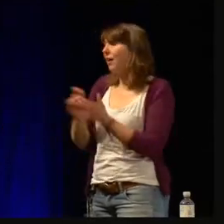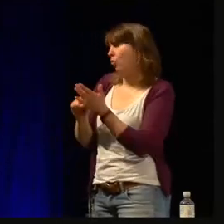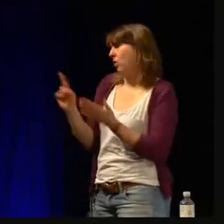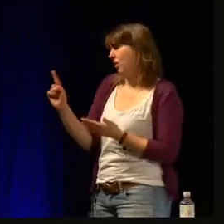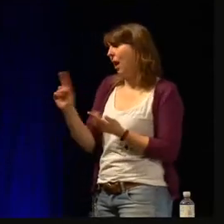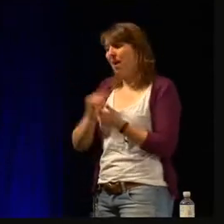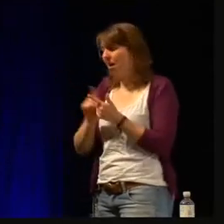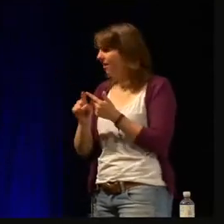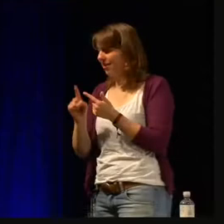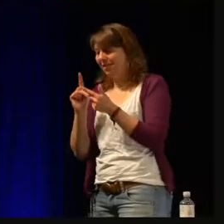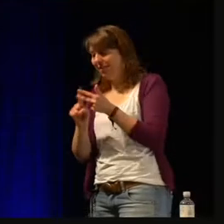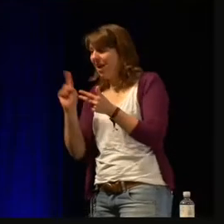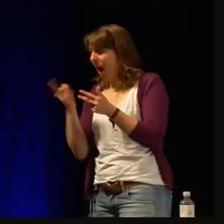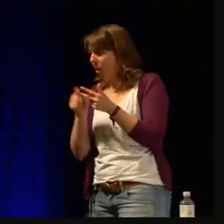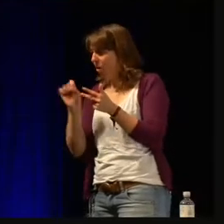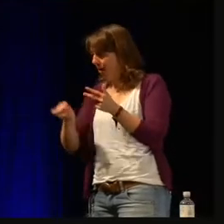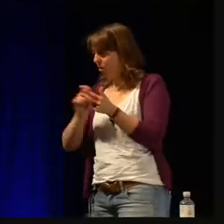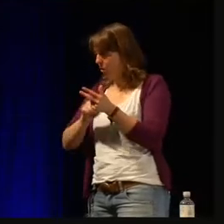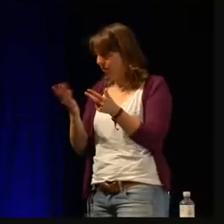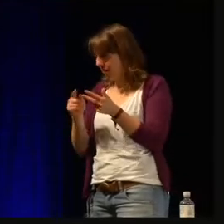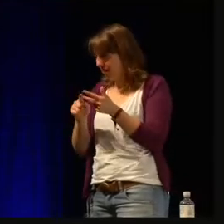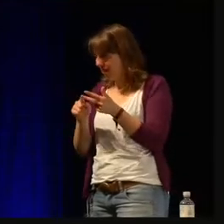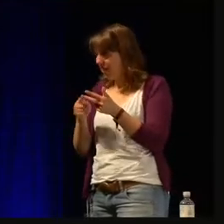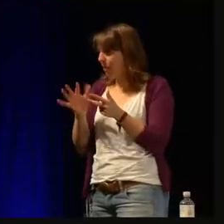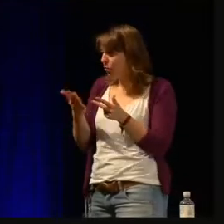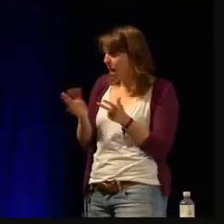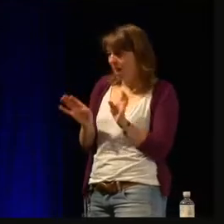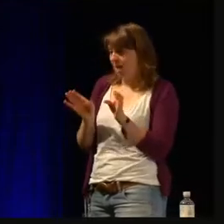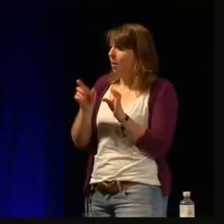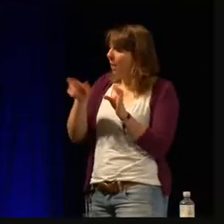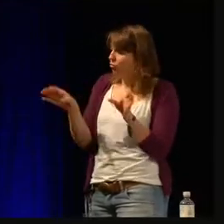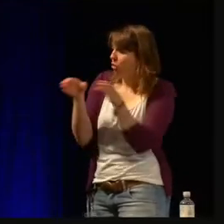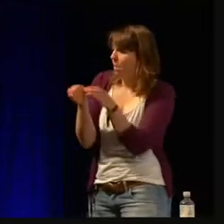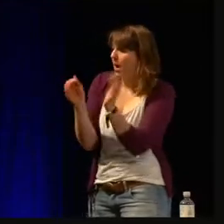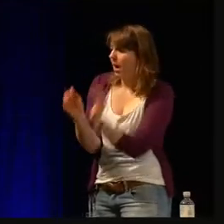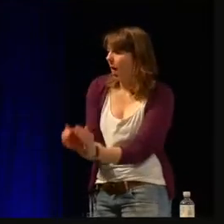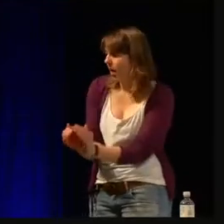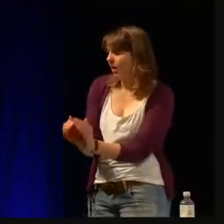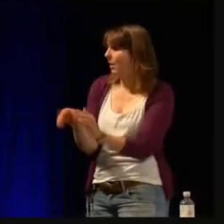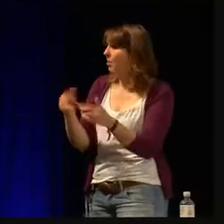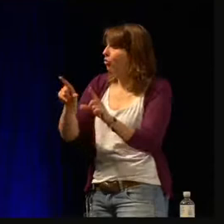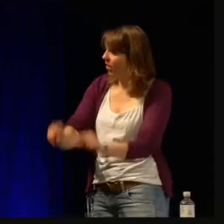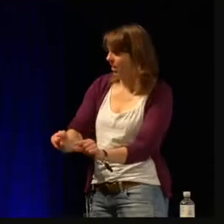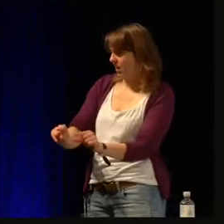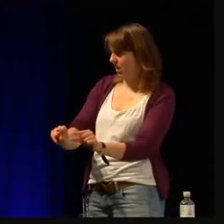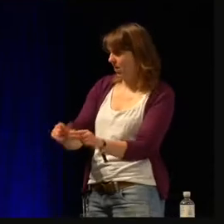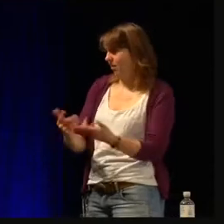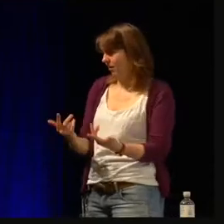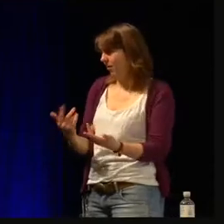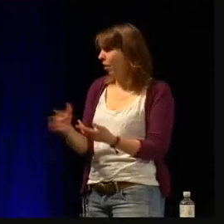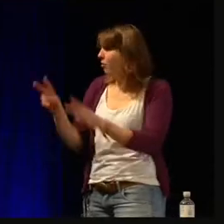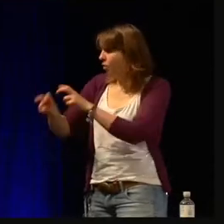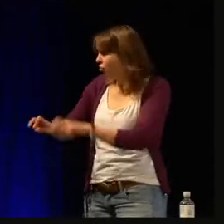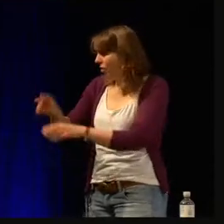and they might, you know, just like to troll, but still, that might not be an adequate explanation.